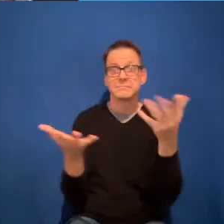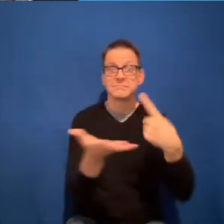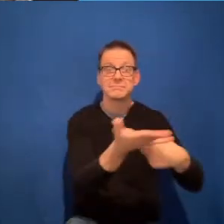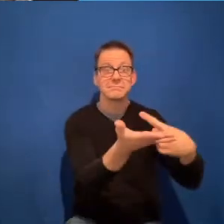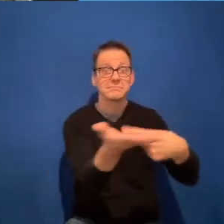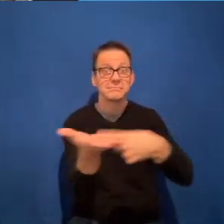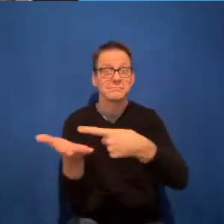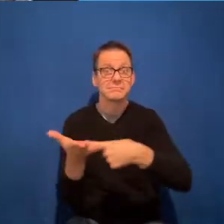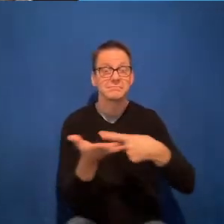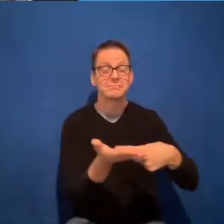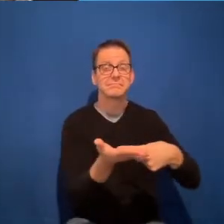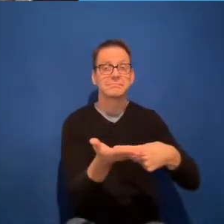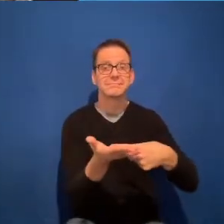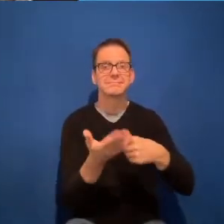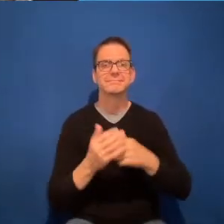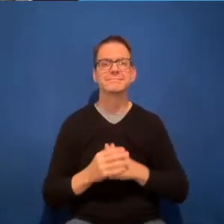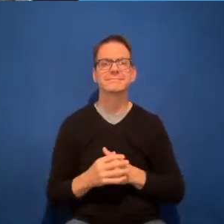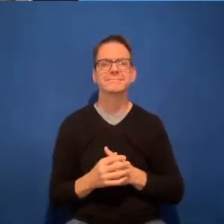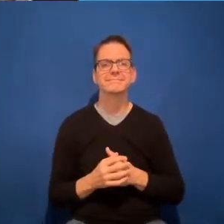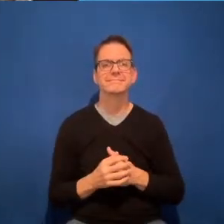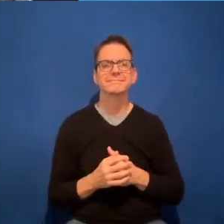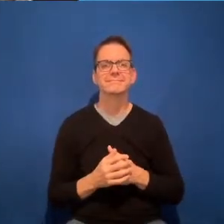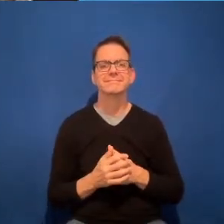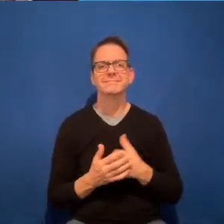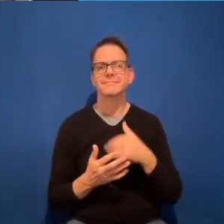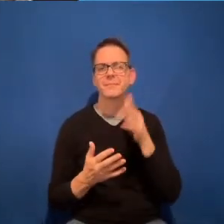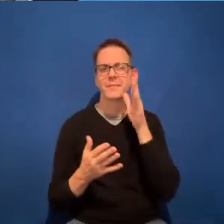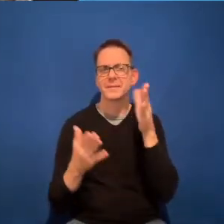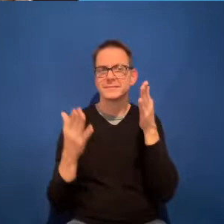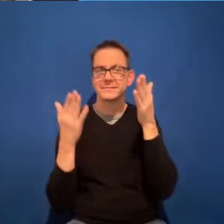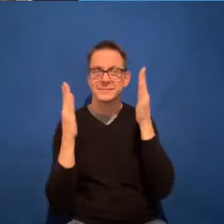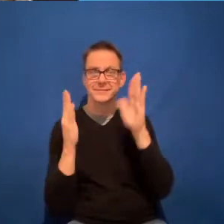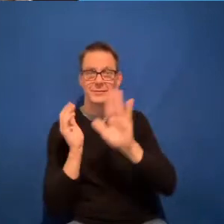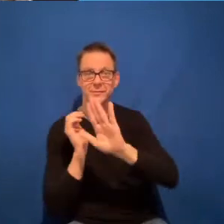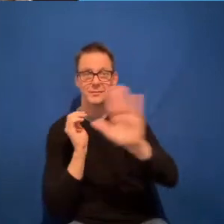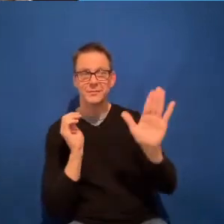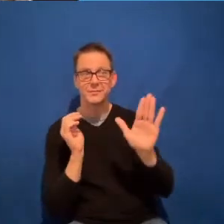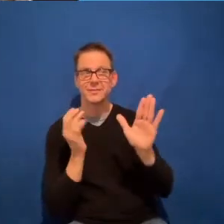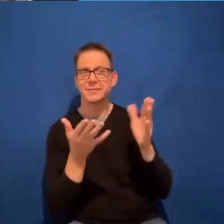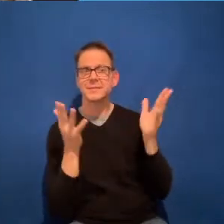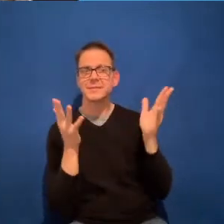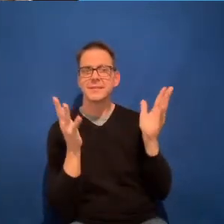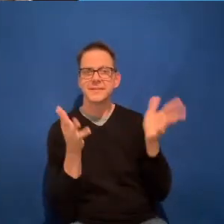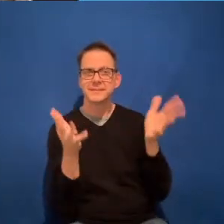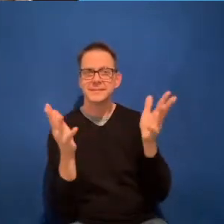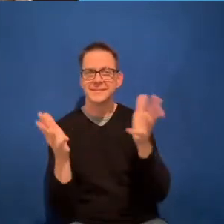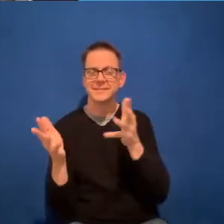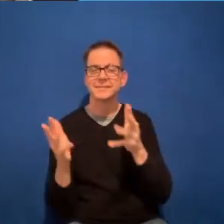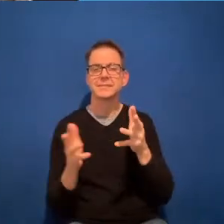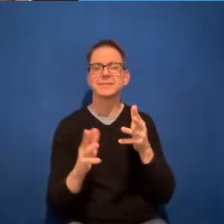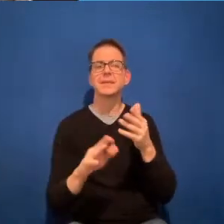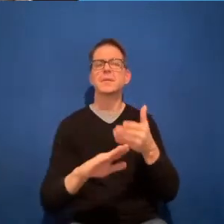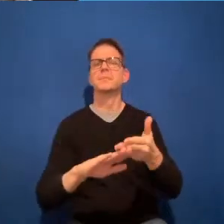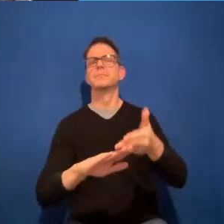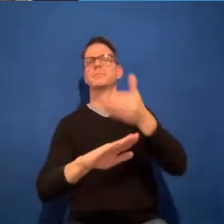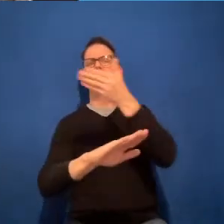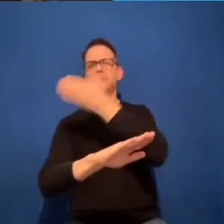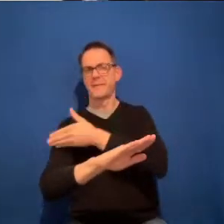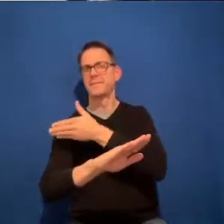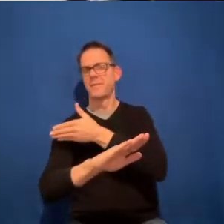can listen in on what I know will be a fantastic conversation around the time from before.